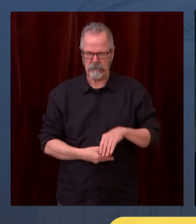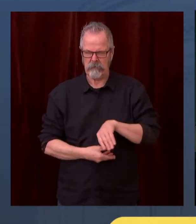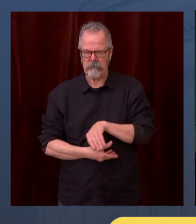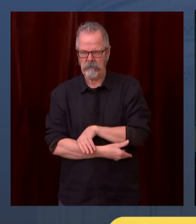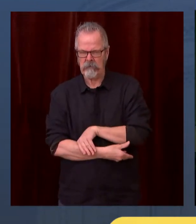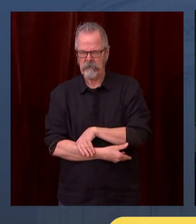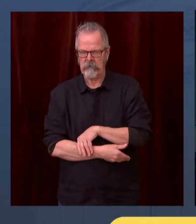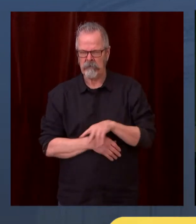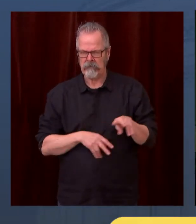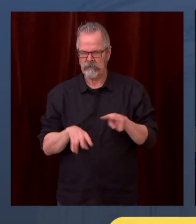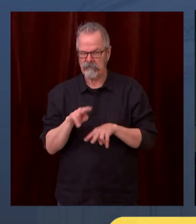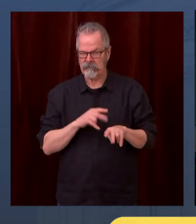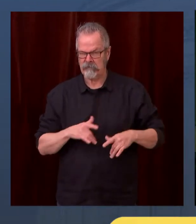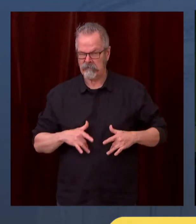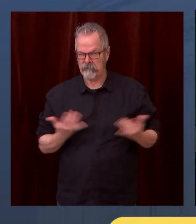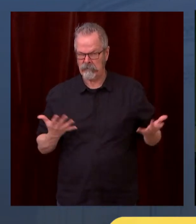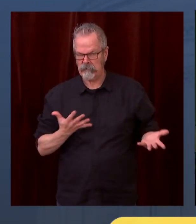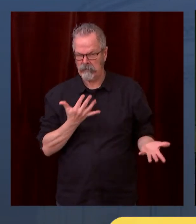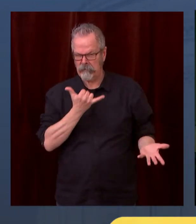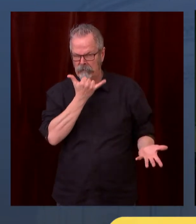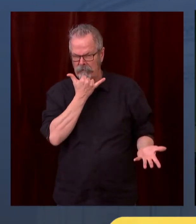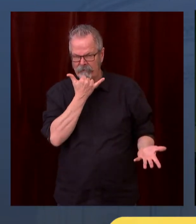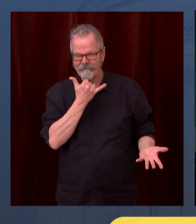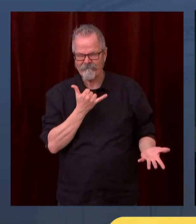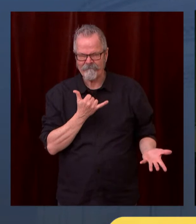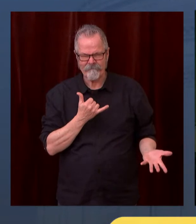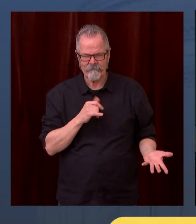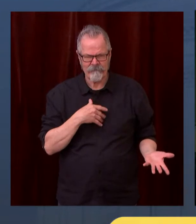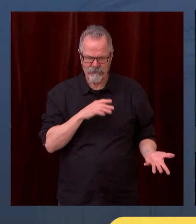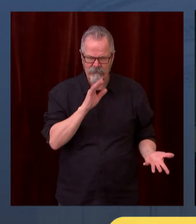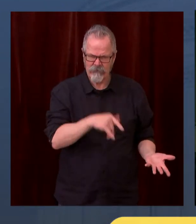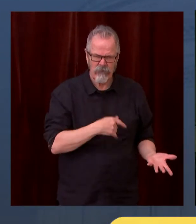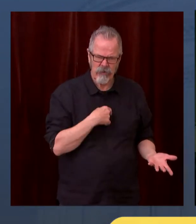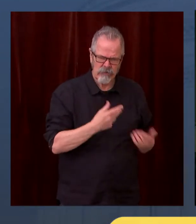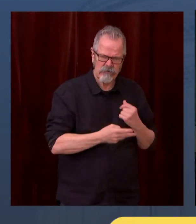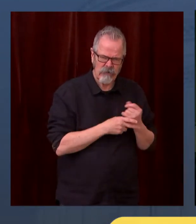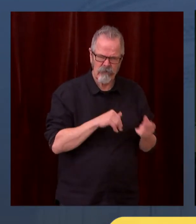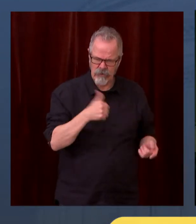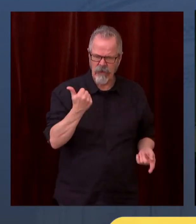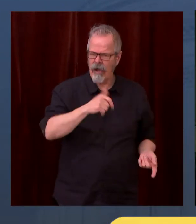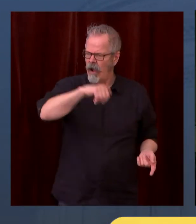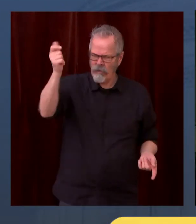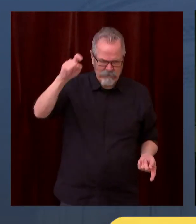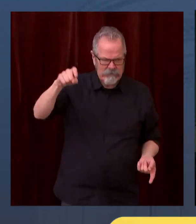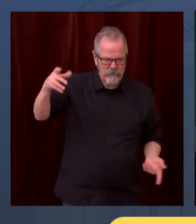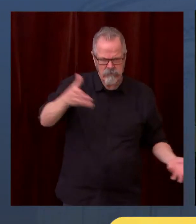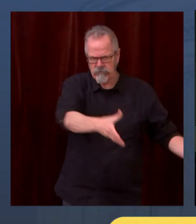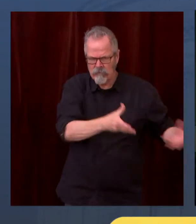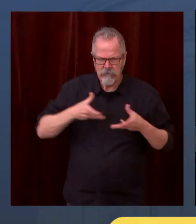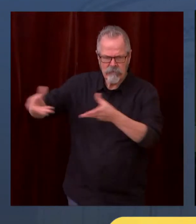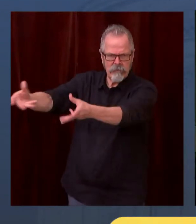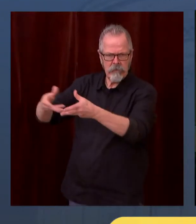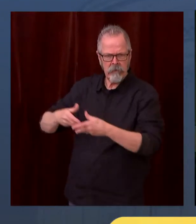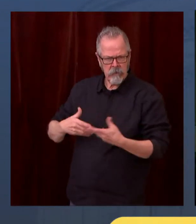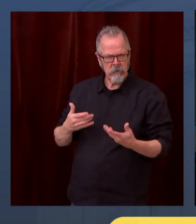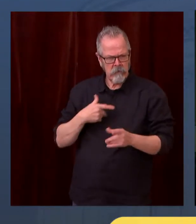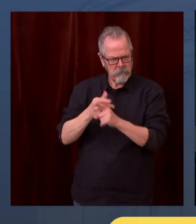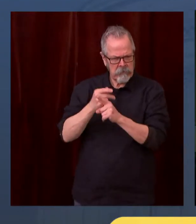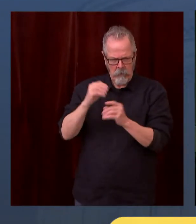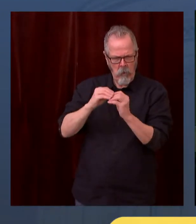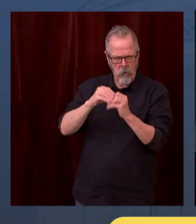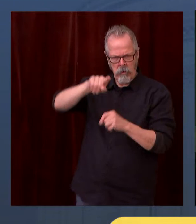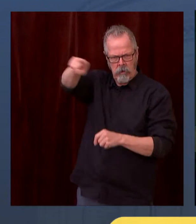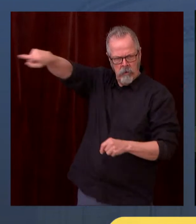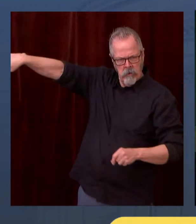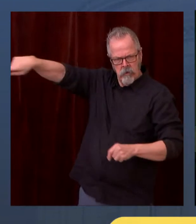to then make sure that we work so that we can get vaccines to other providers while we continue to try to figure out what's going on with the ones that have